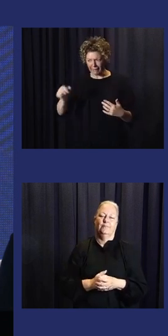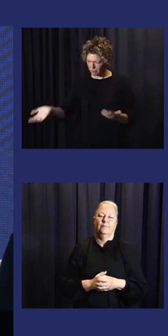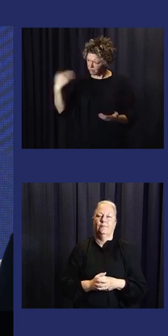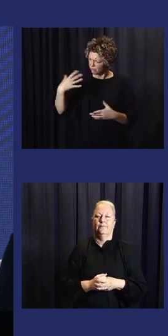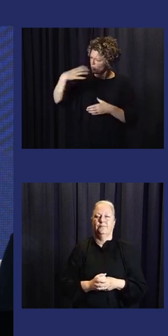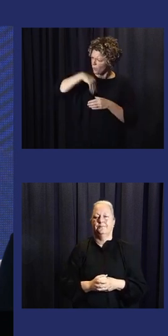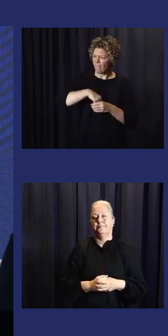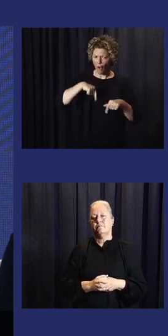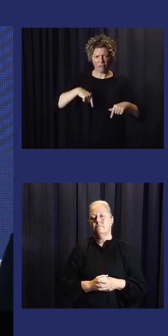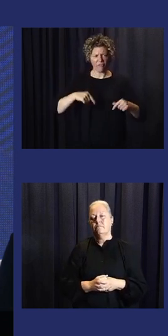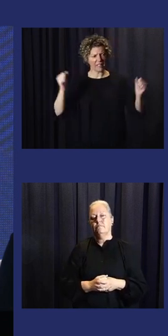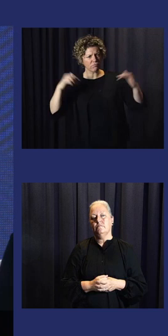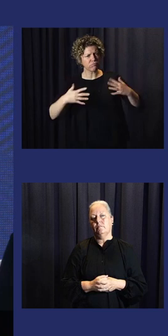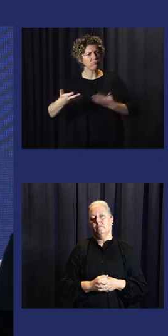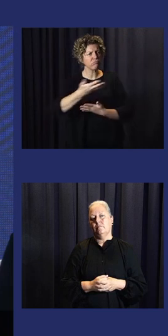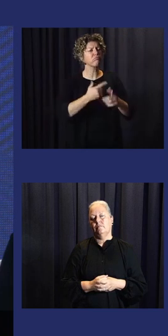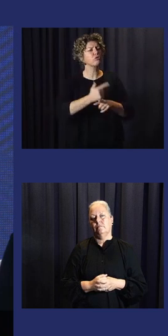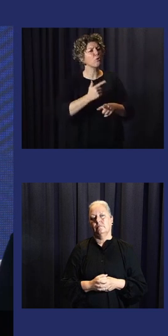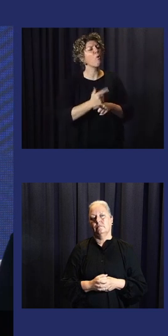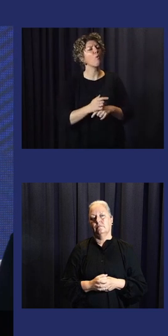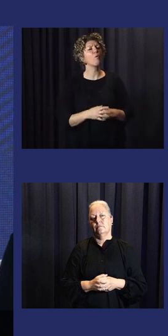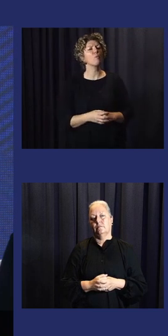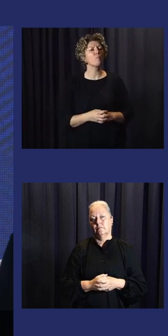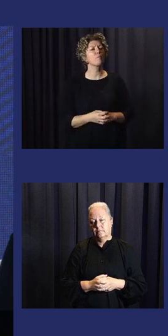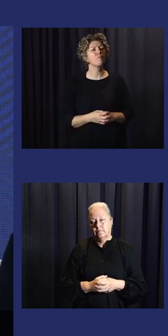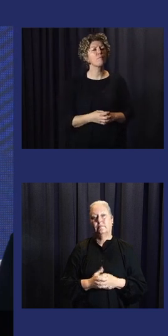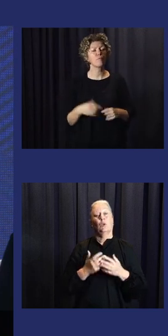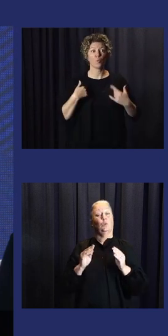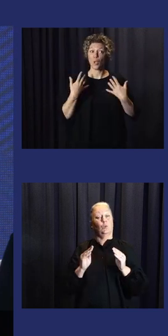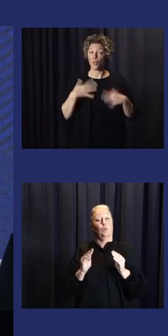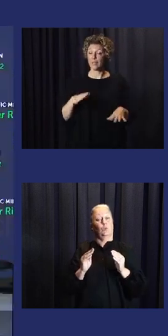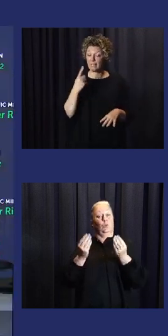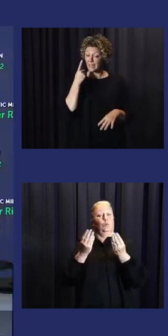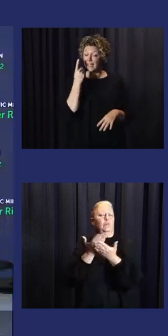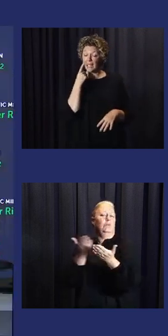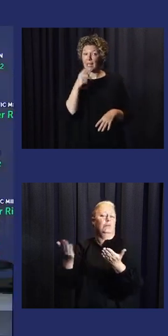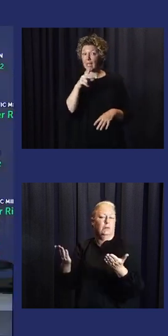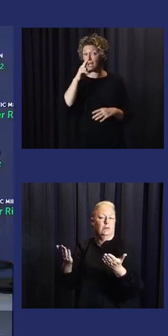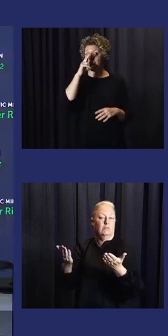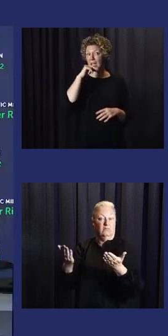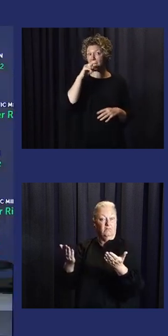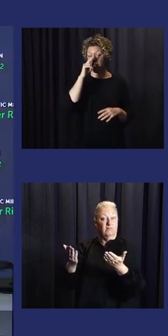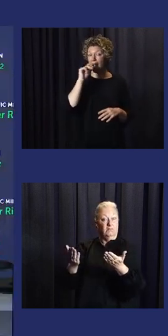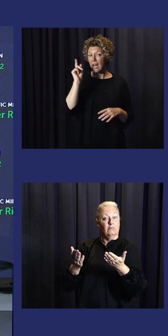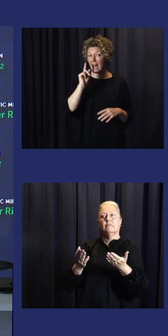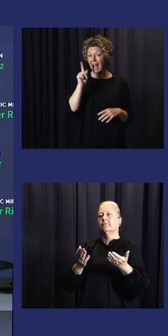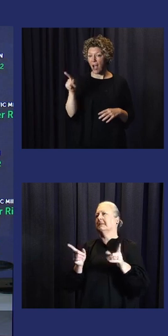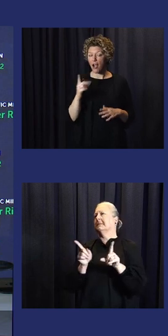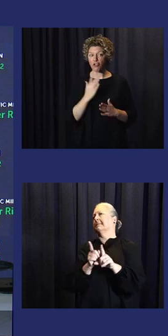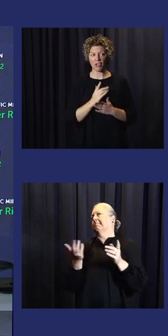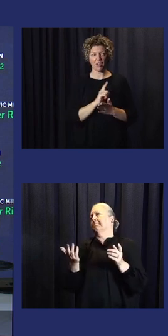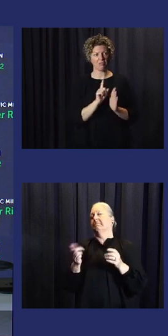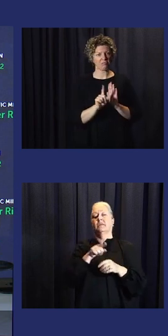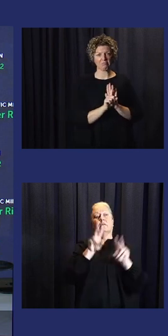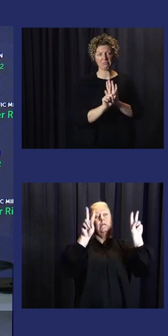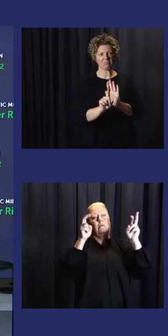our events. And we have seen that youth are actually leading